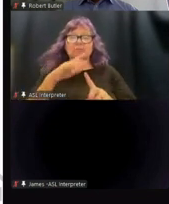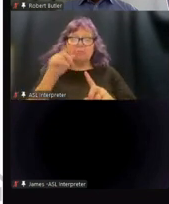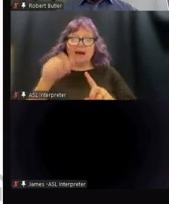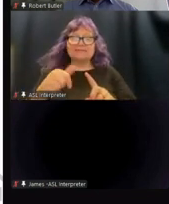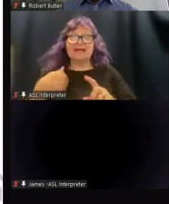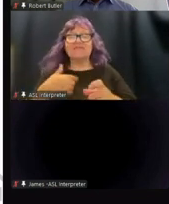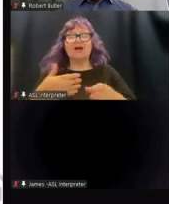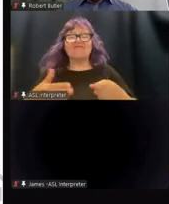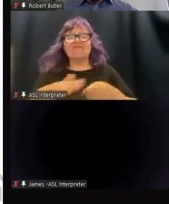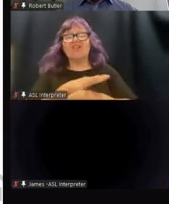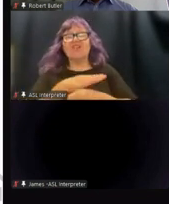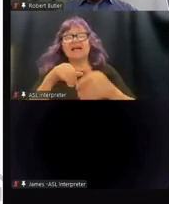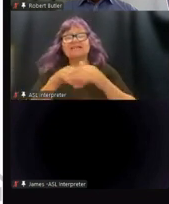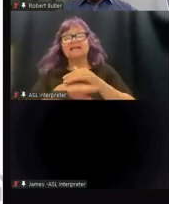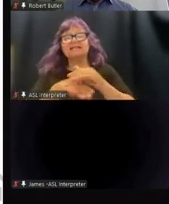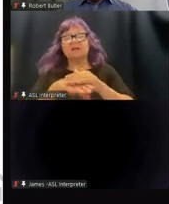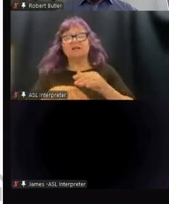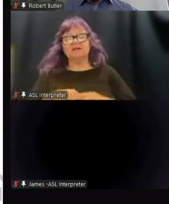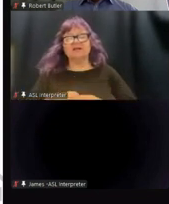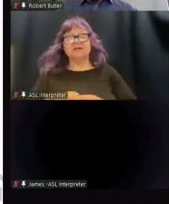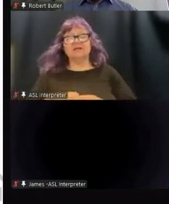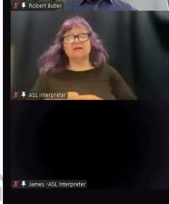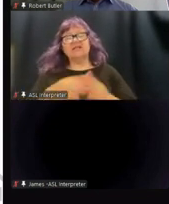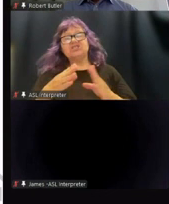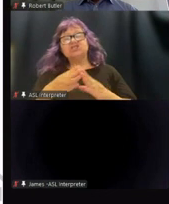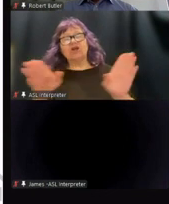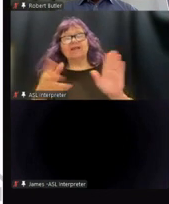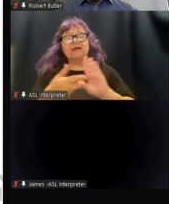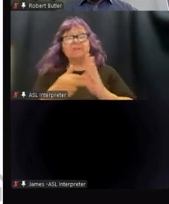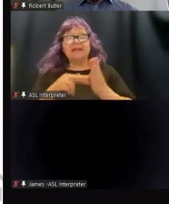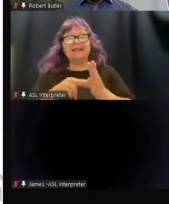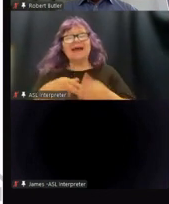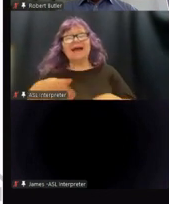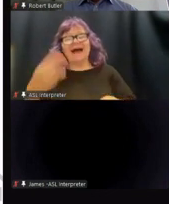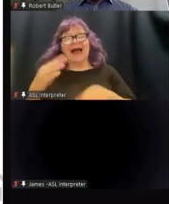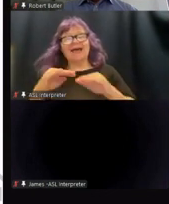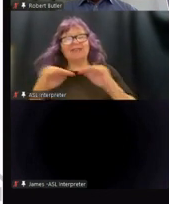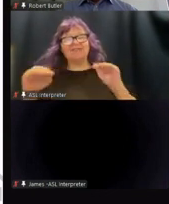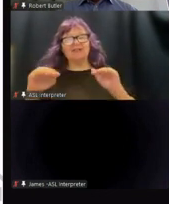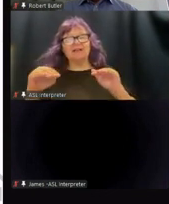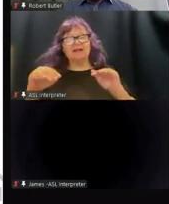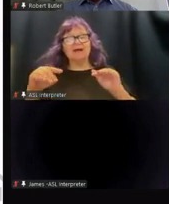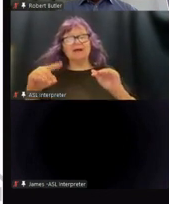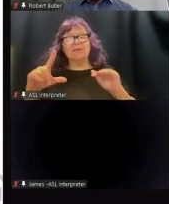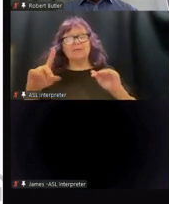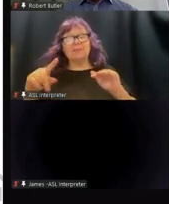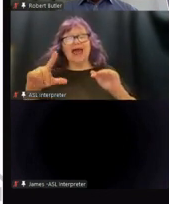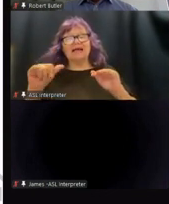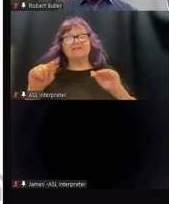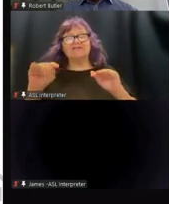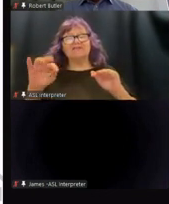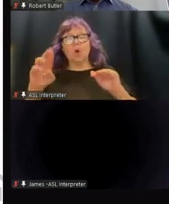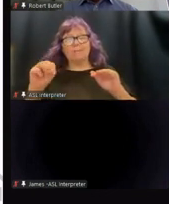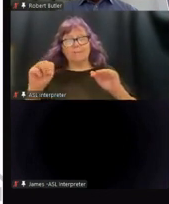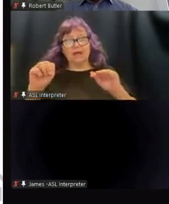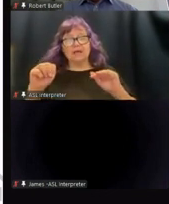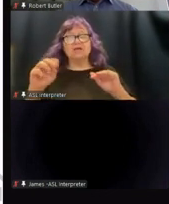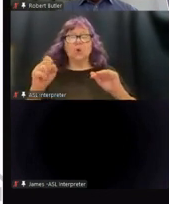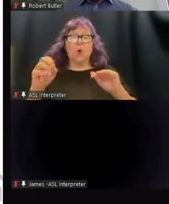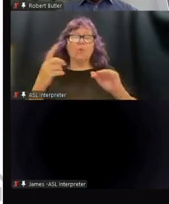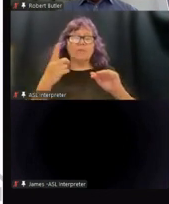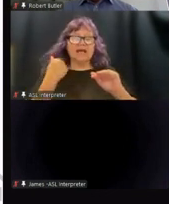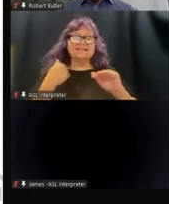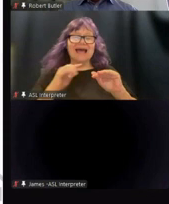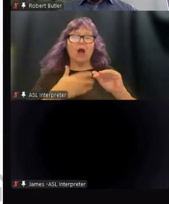fully accessible, generally meaning full high-level platforms. So because our